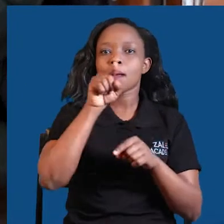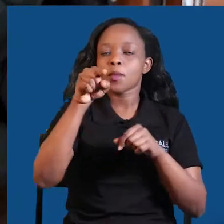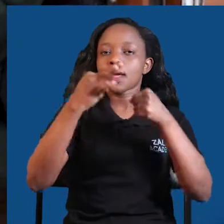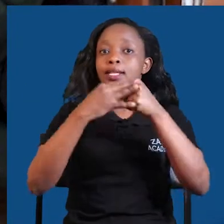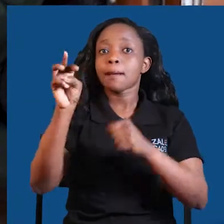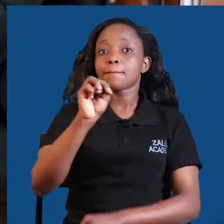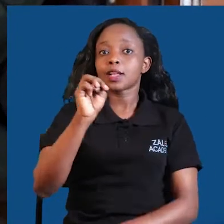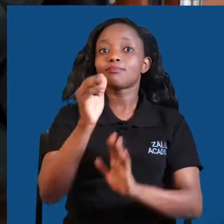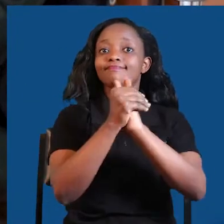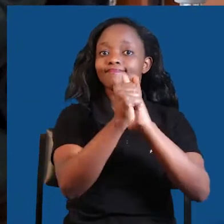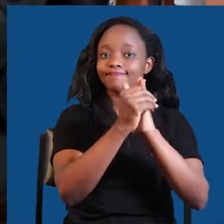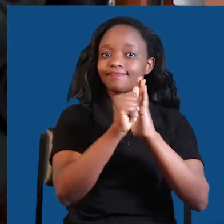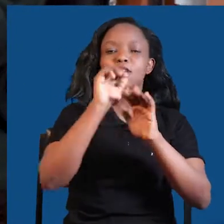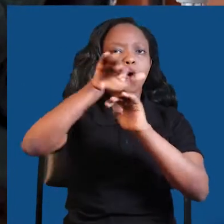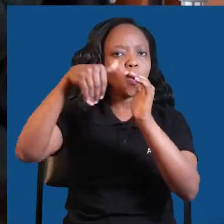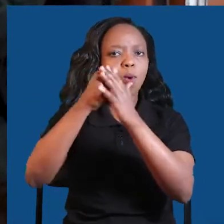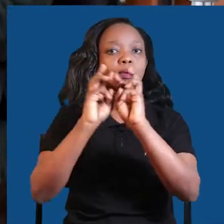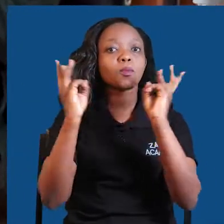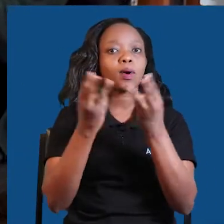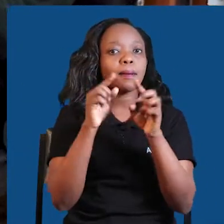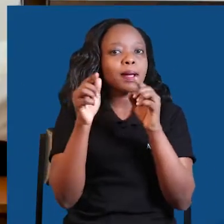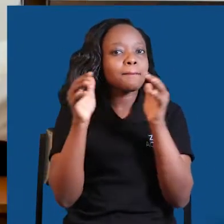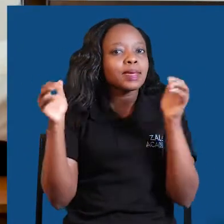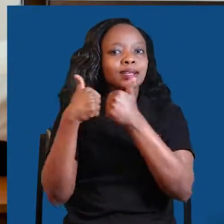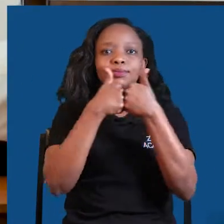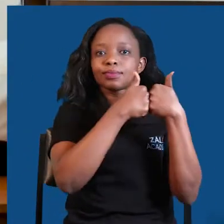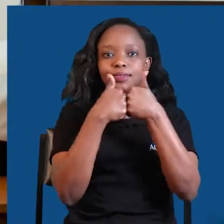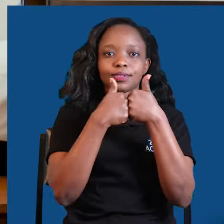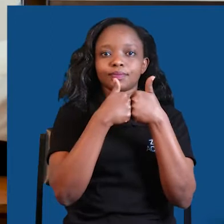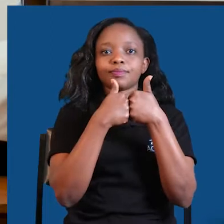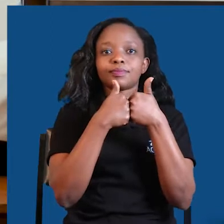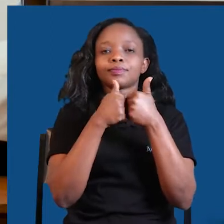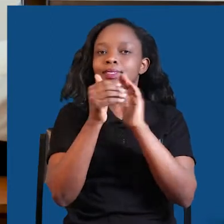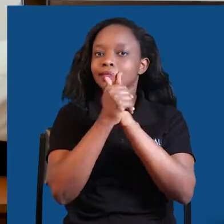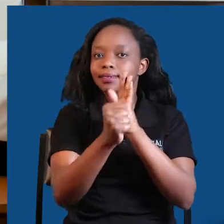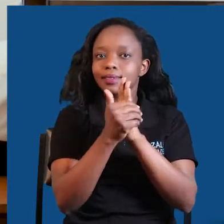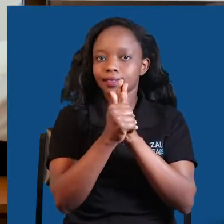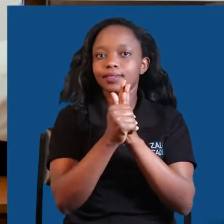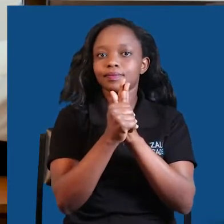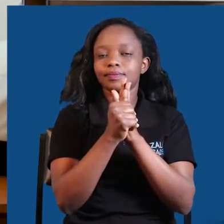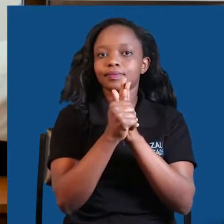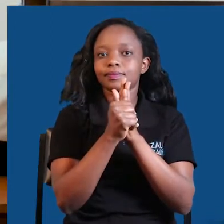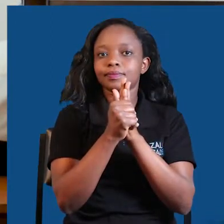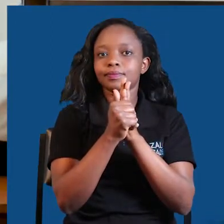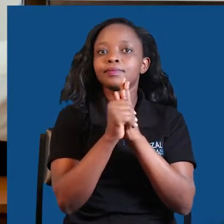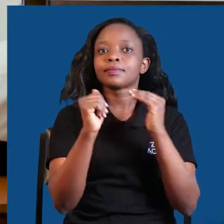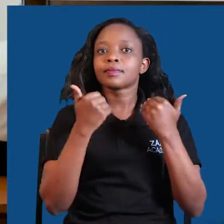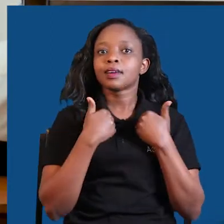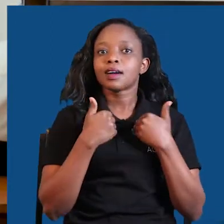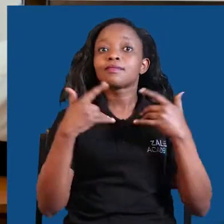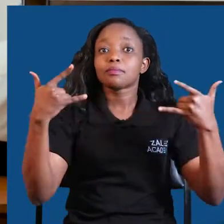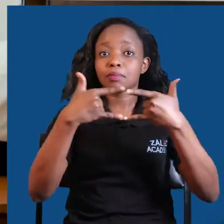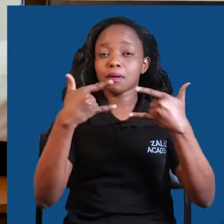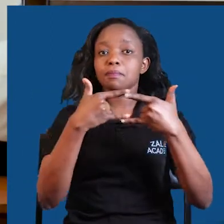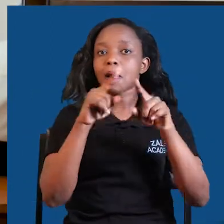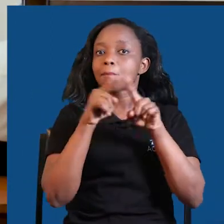shortage of 1.8 million skills across the world. But the biggest challenge is this, ni skills.